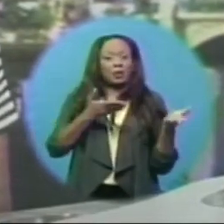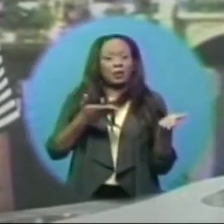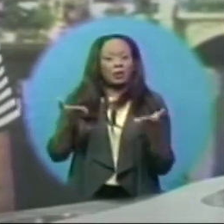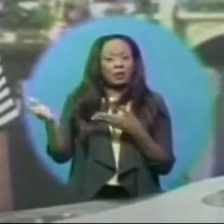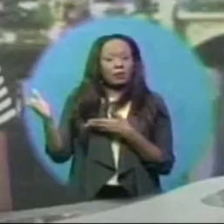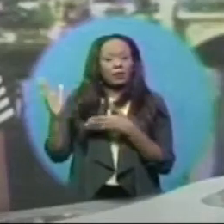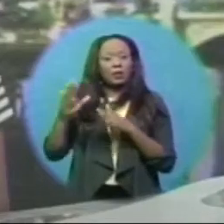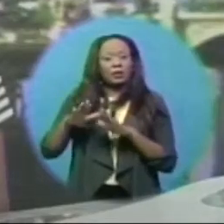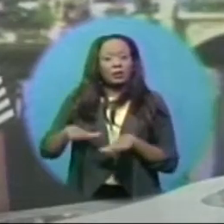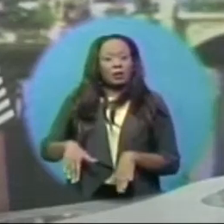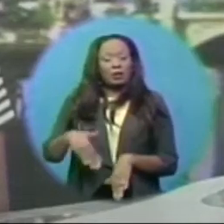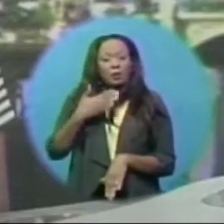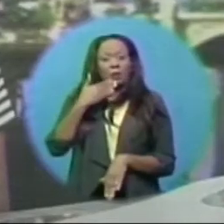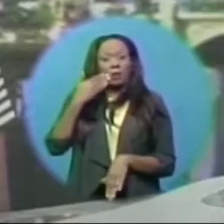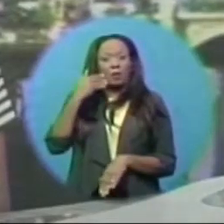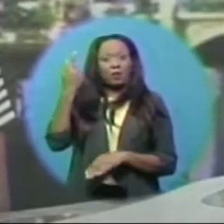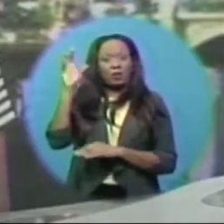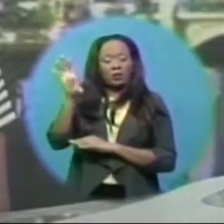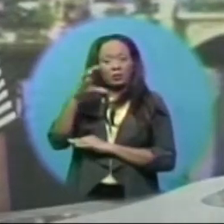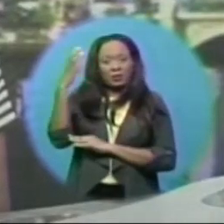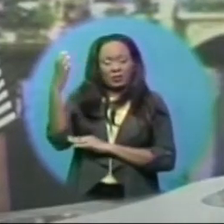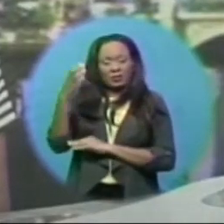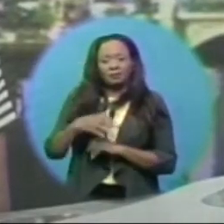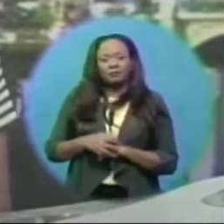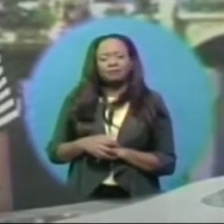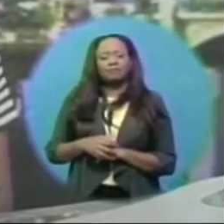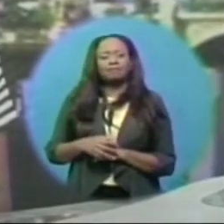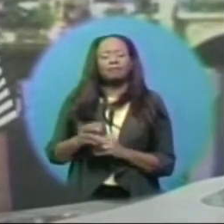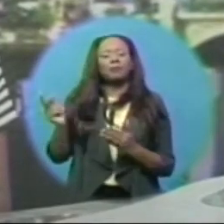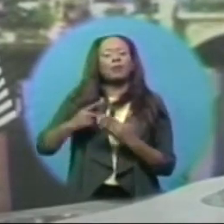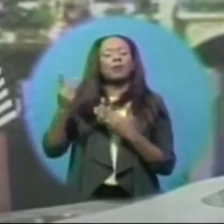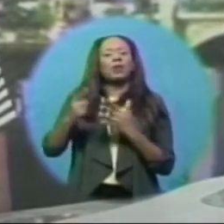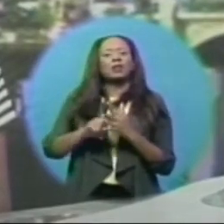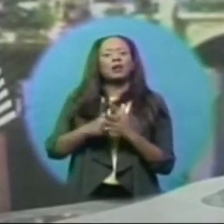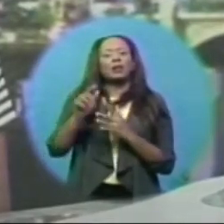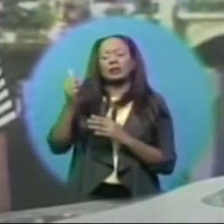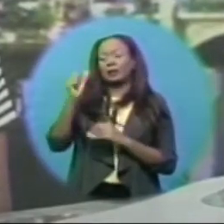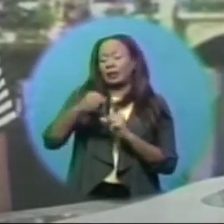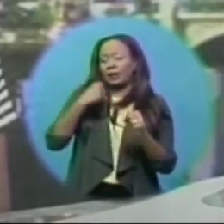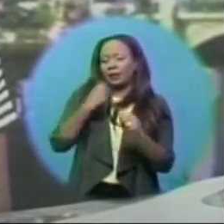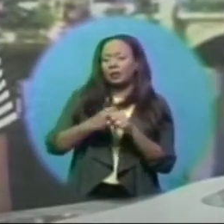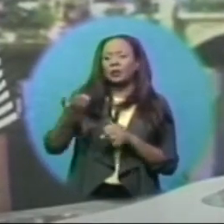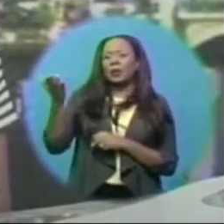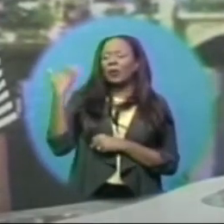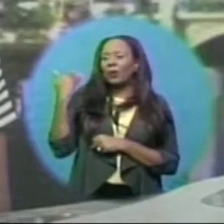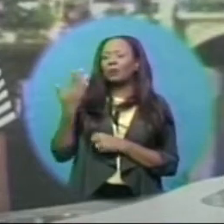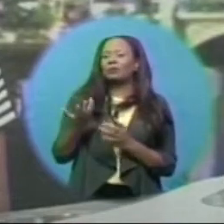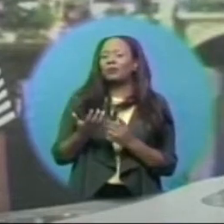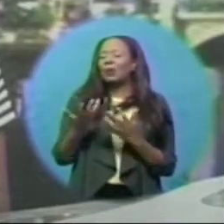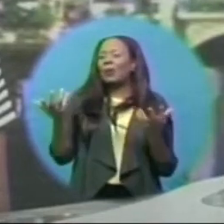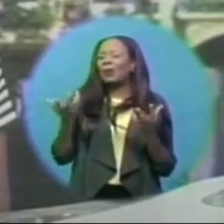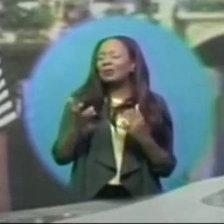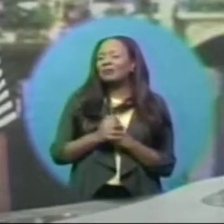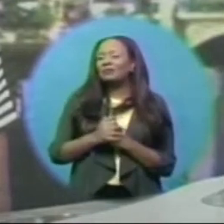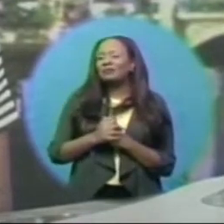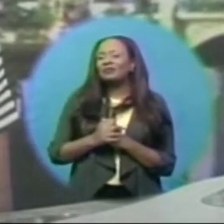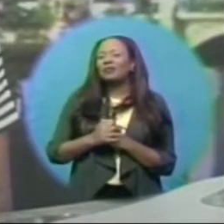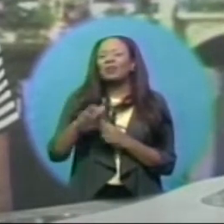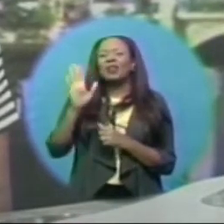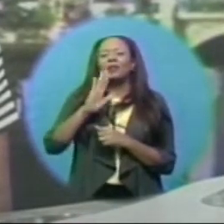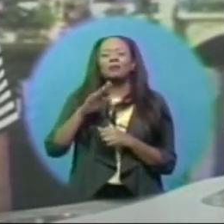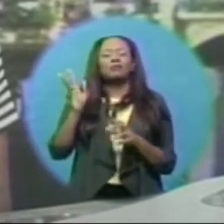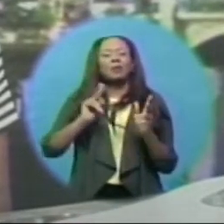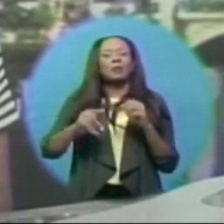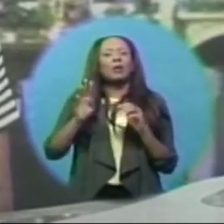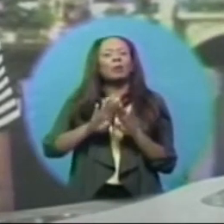program. That program, which started 10 years ago, allows people to open their homes to wards of the state during the